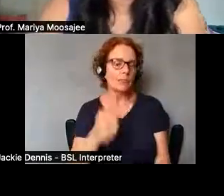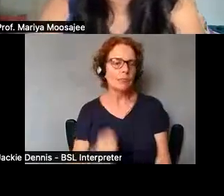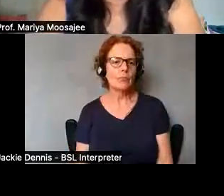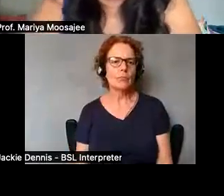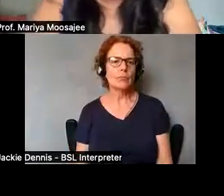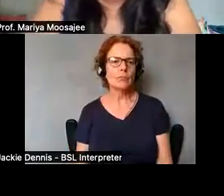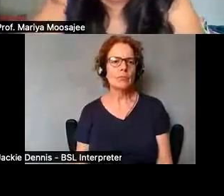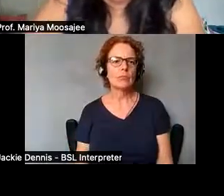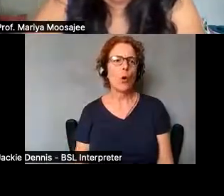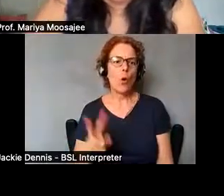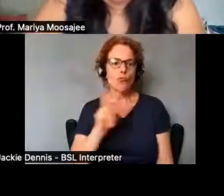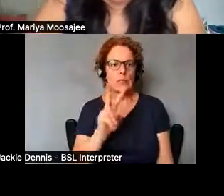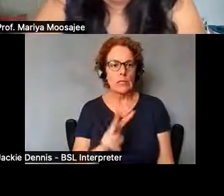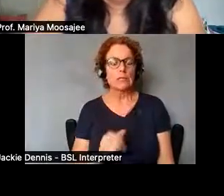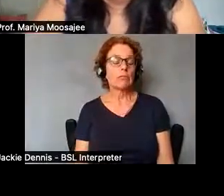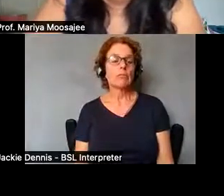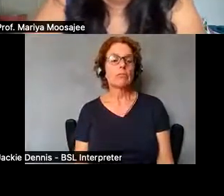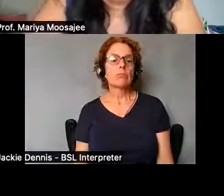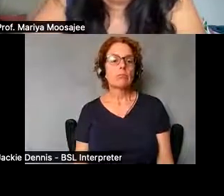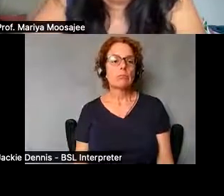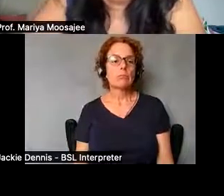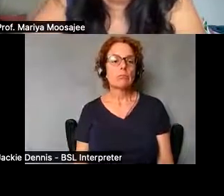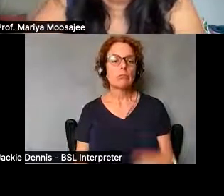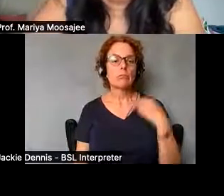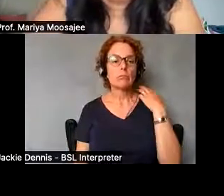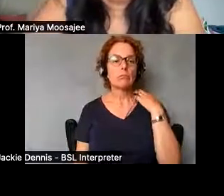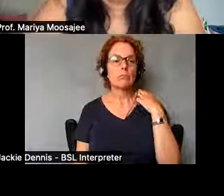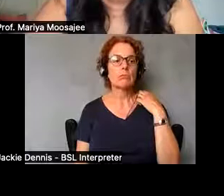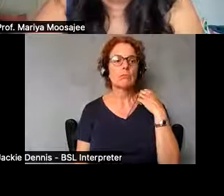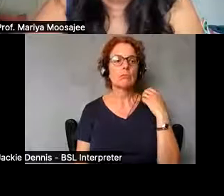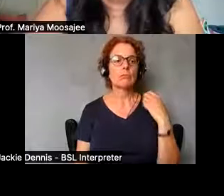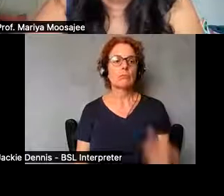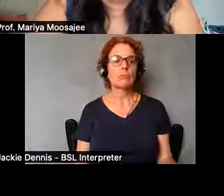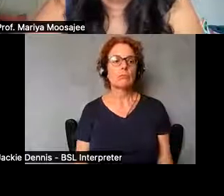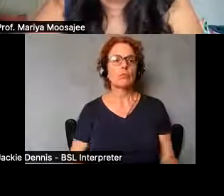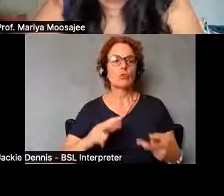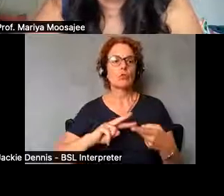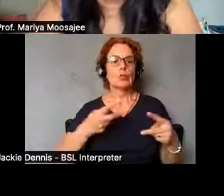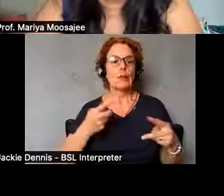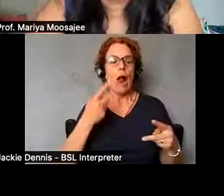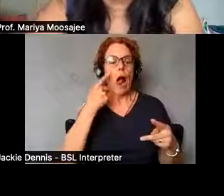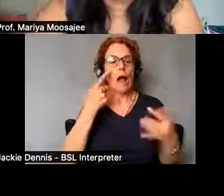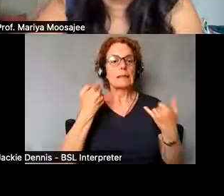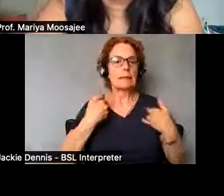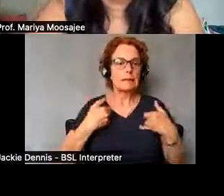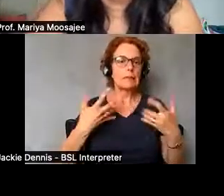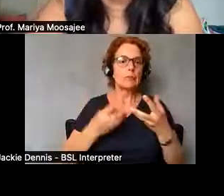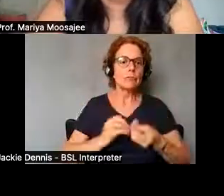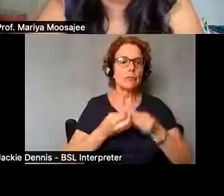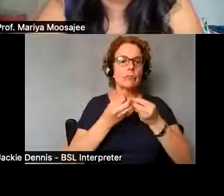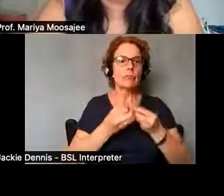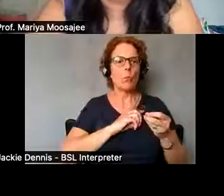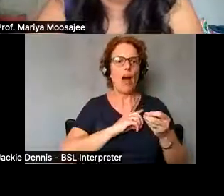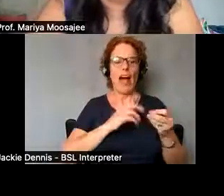Gene therapy for genetic eye disease. Genetic eye diseases are caused by spelling mistakes in